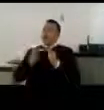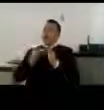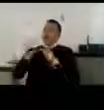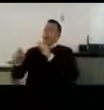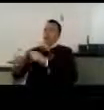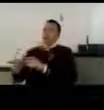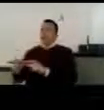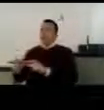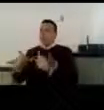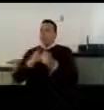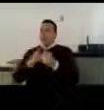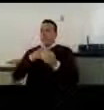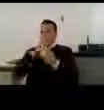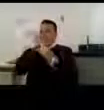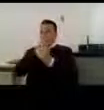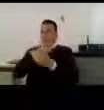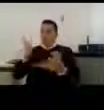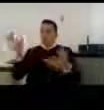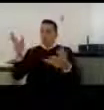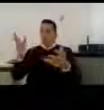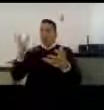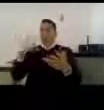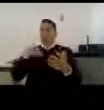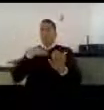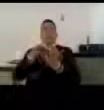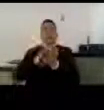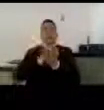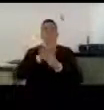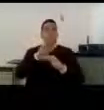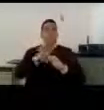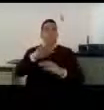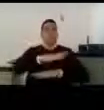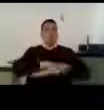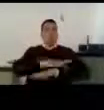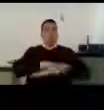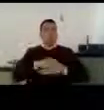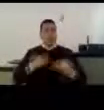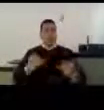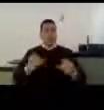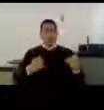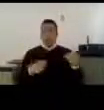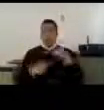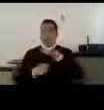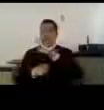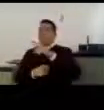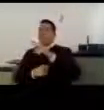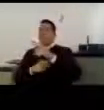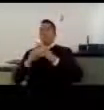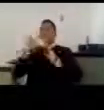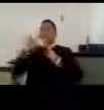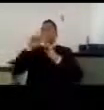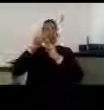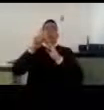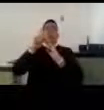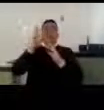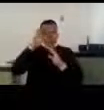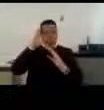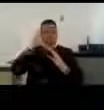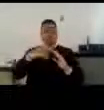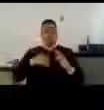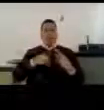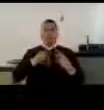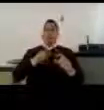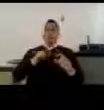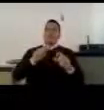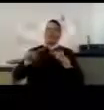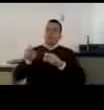into our panel some more, I just wanted to let everyone know that there is paper on your tables, I believe. So we're going to have a question and answer